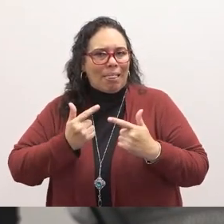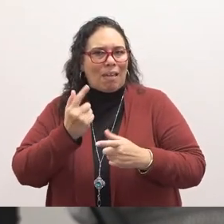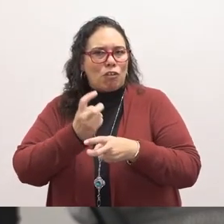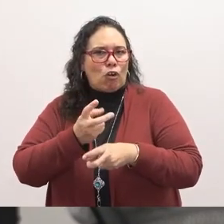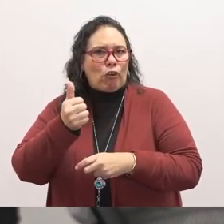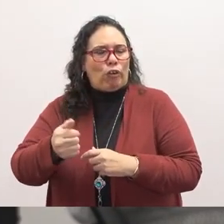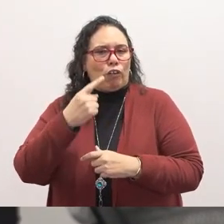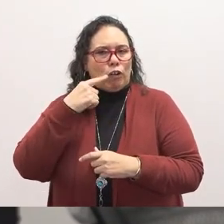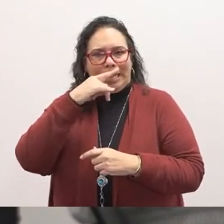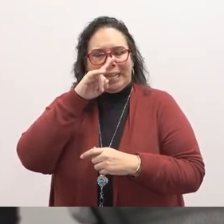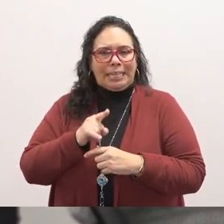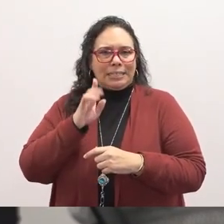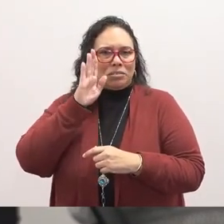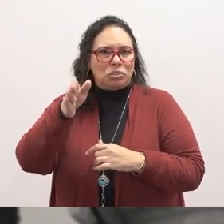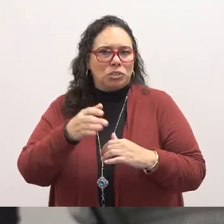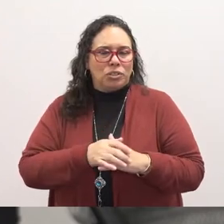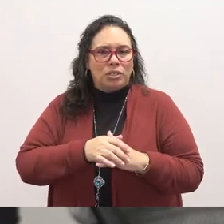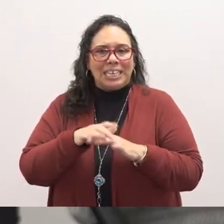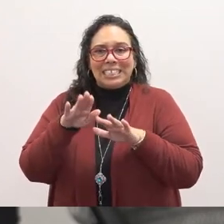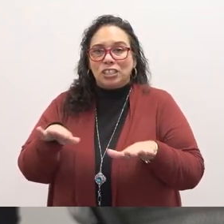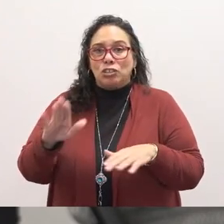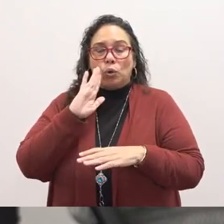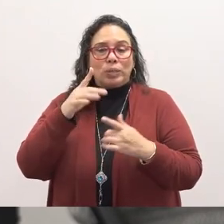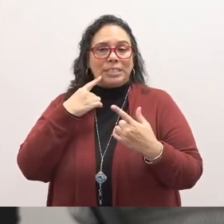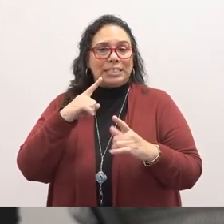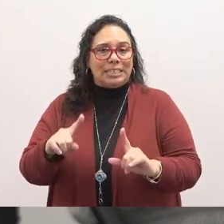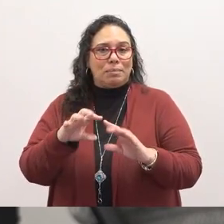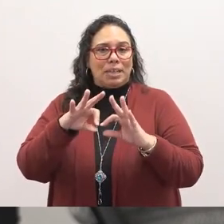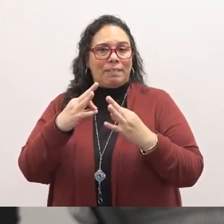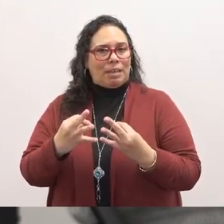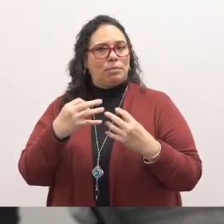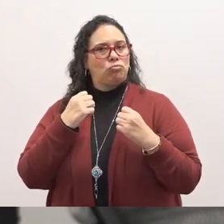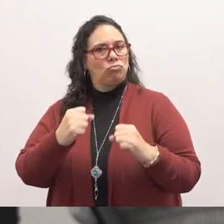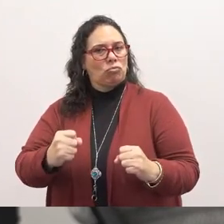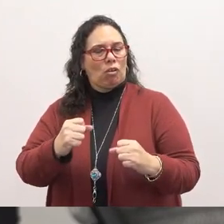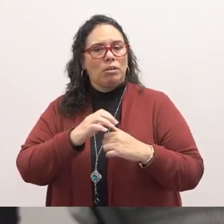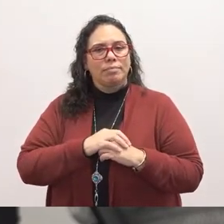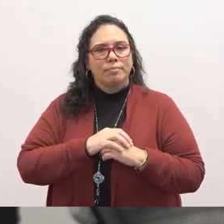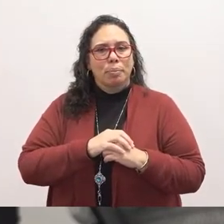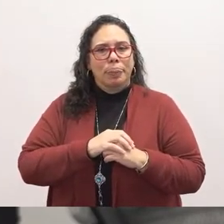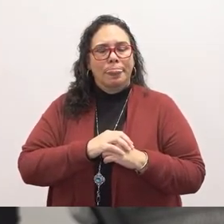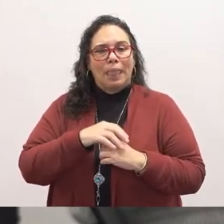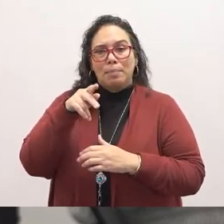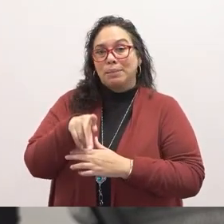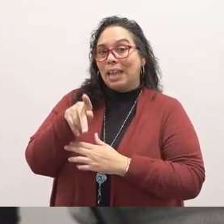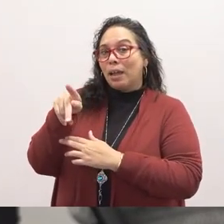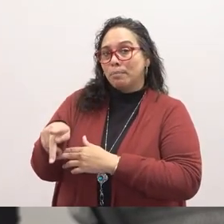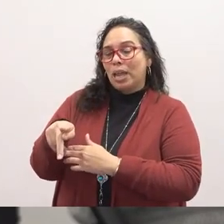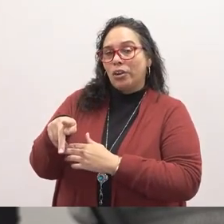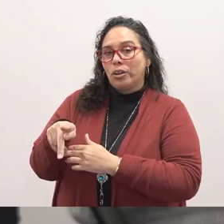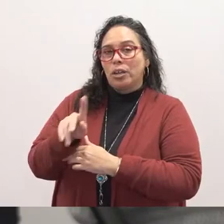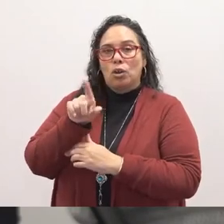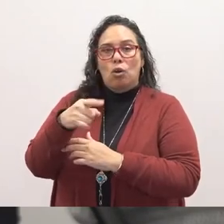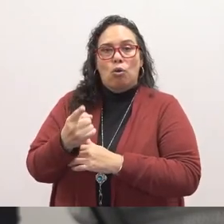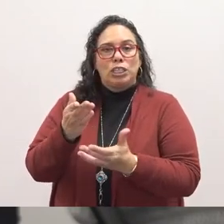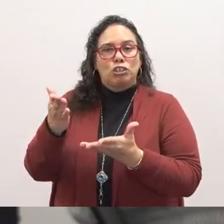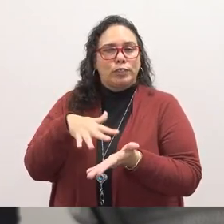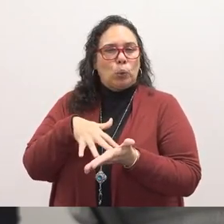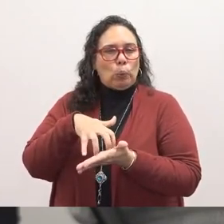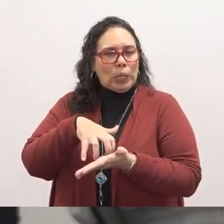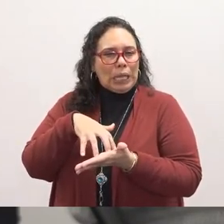down the road. Children will succeed where families are strong. And Planned Parenthood only serves to weaken